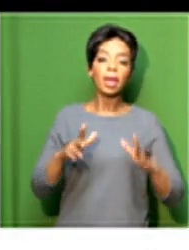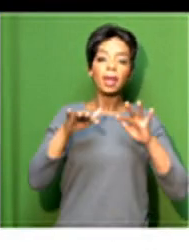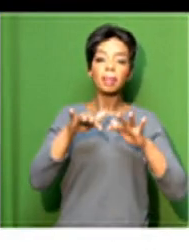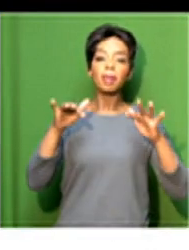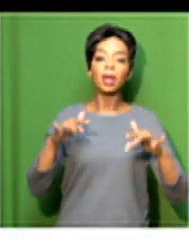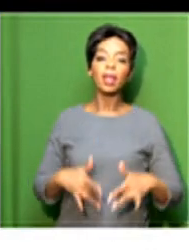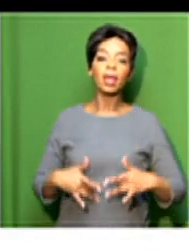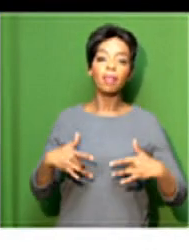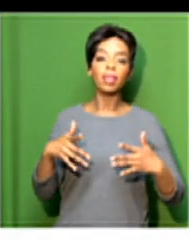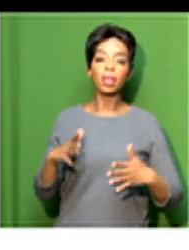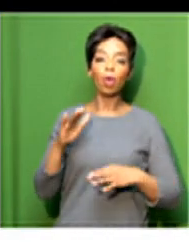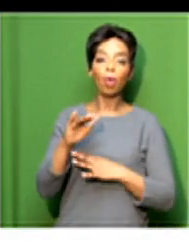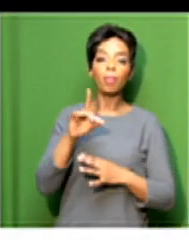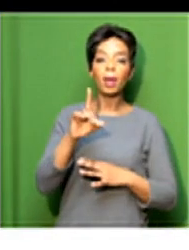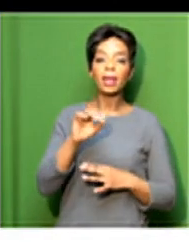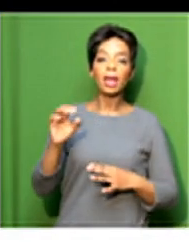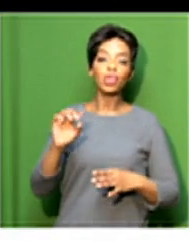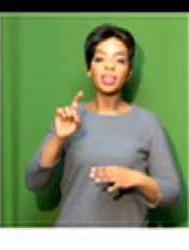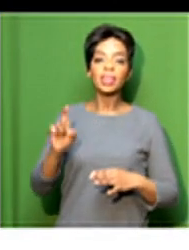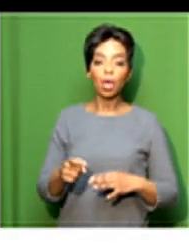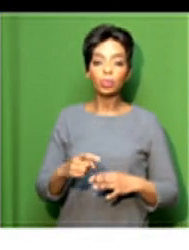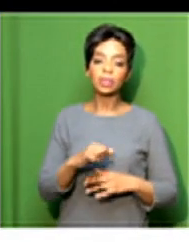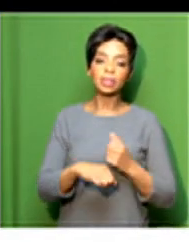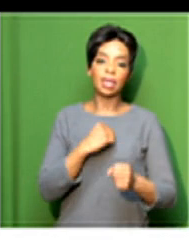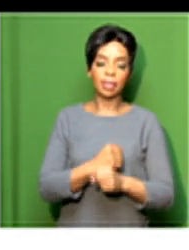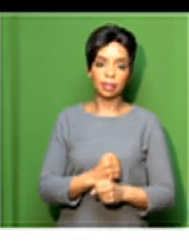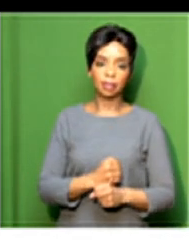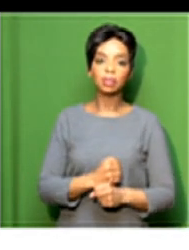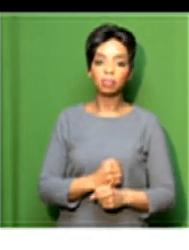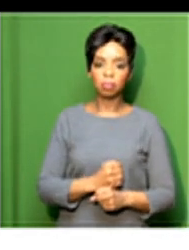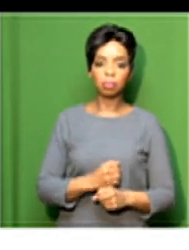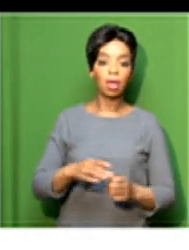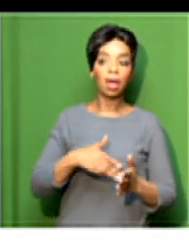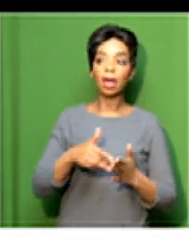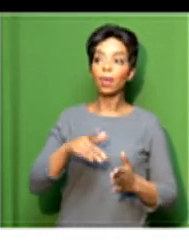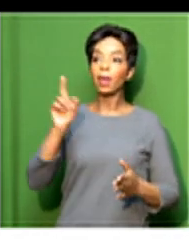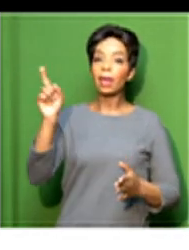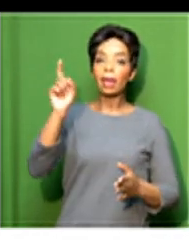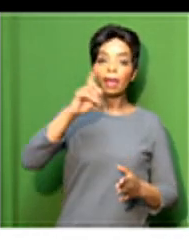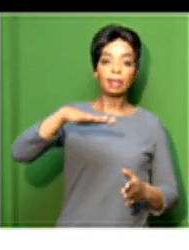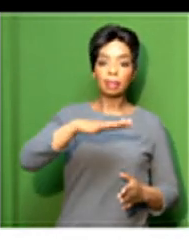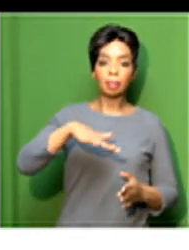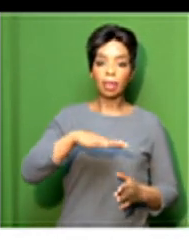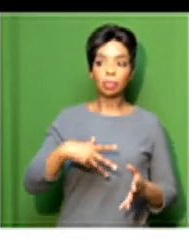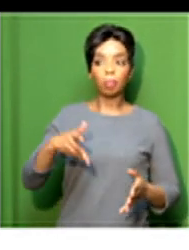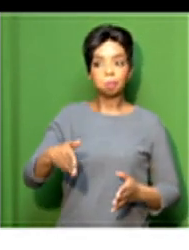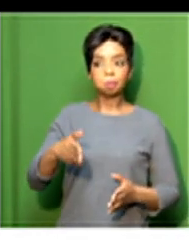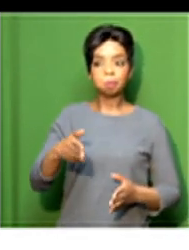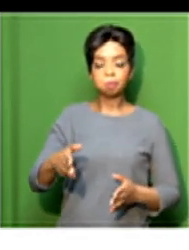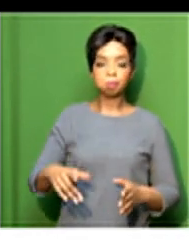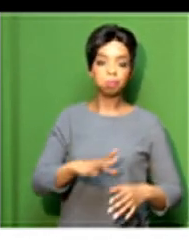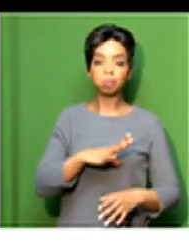100,000 years. There's nowhere else on Earth that human beings have been based in one place for that long. It was